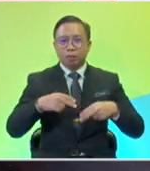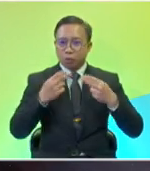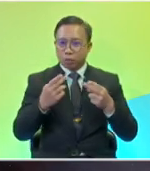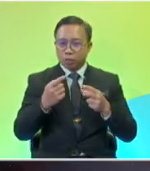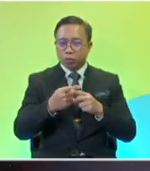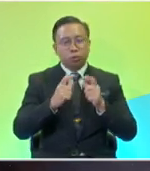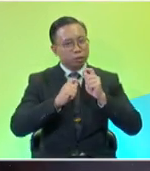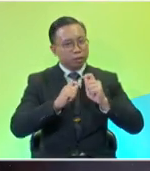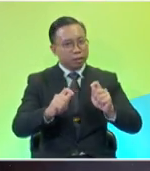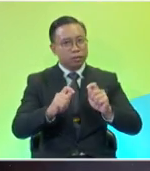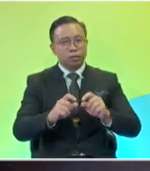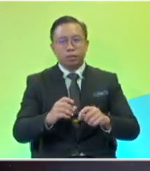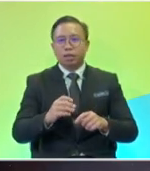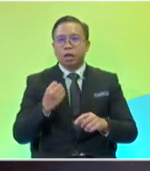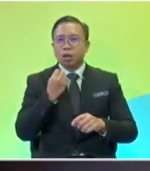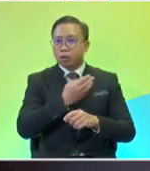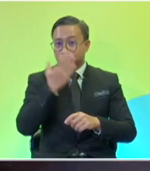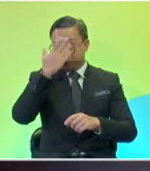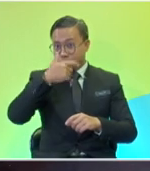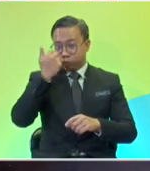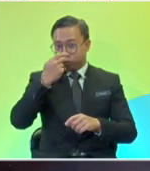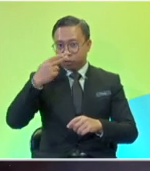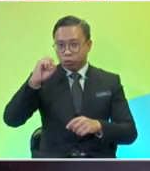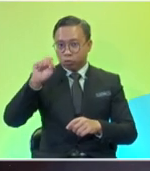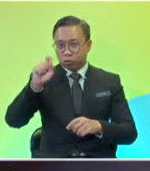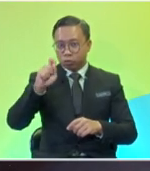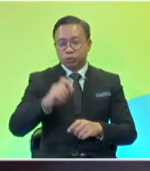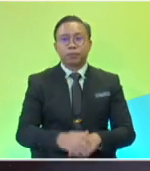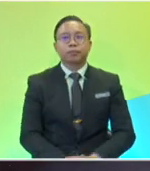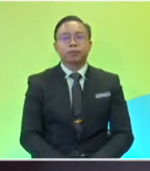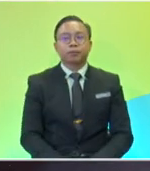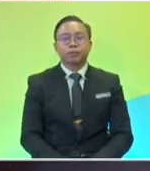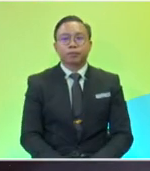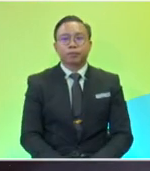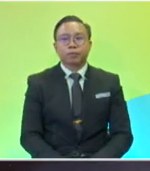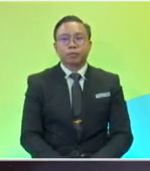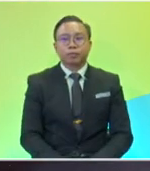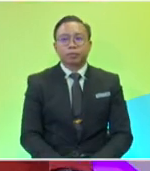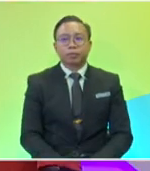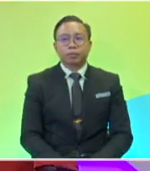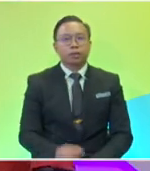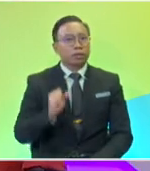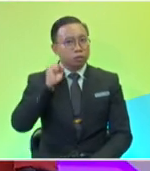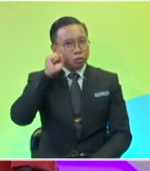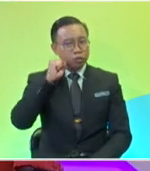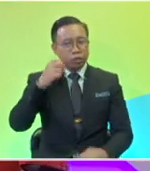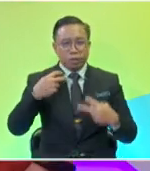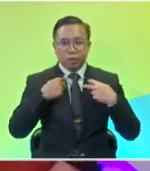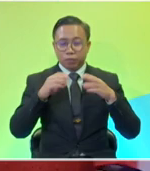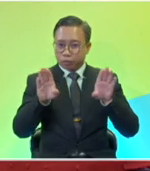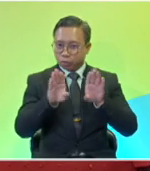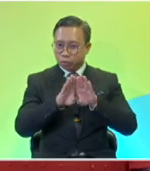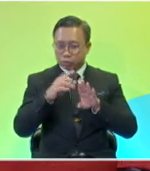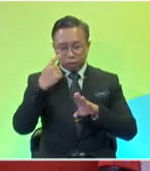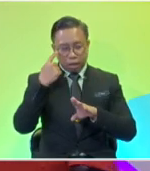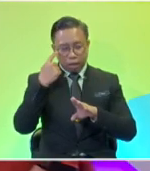test our beautiful host here. Okay. It's a test for me. Yeah. She has to close her eyes. Okay.